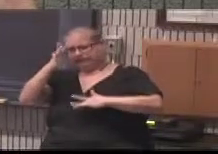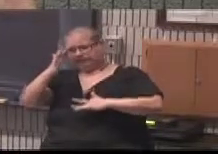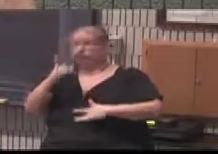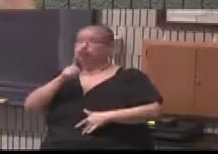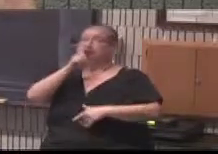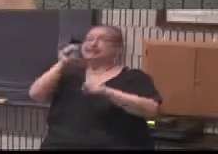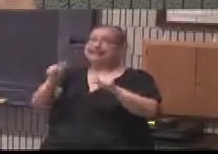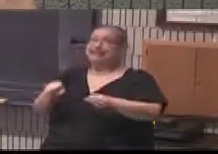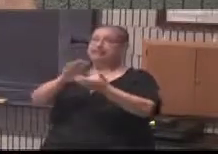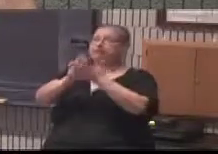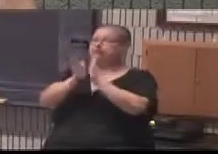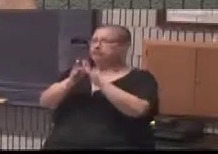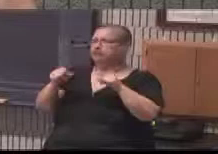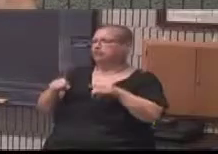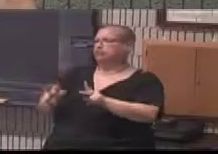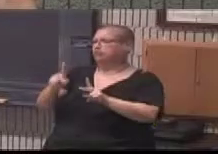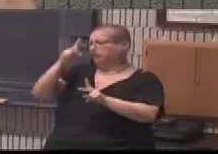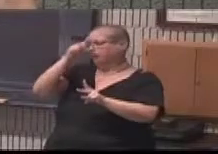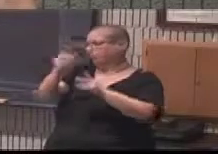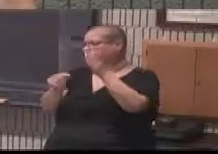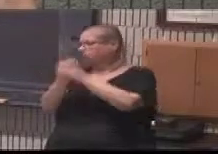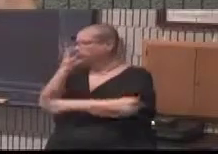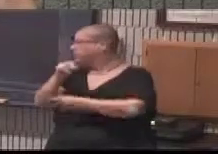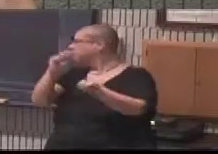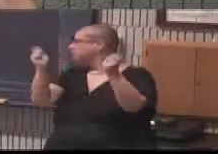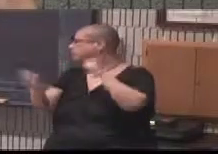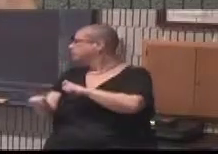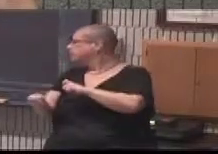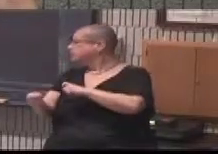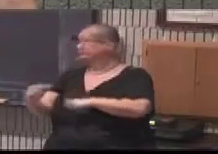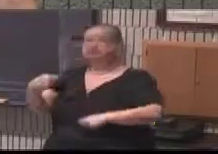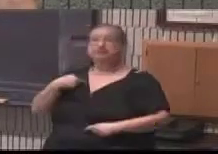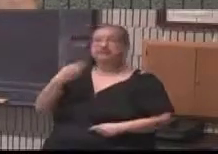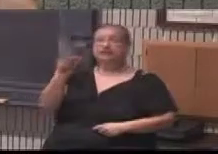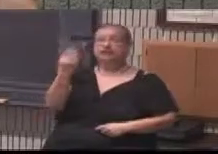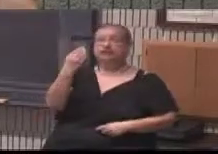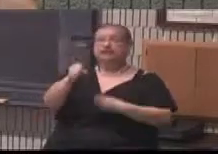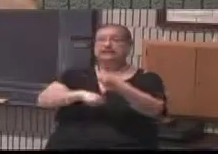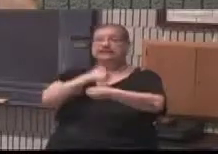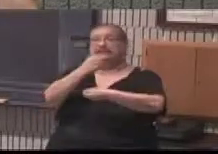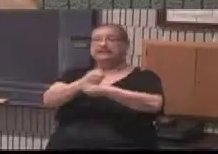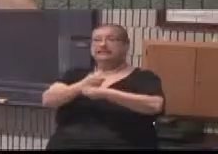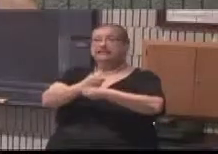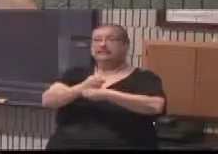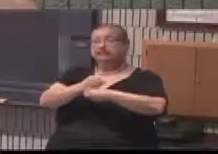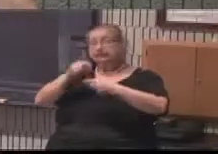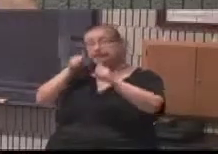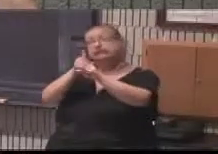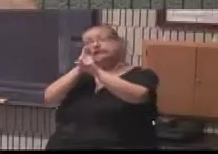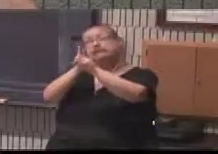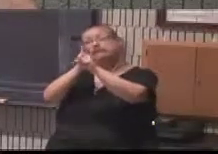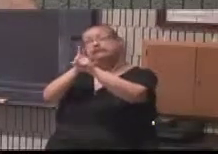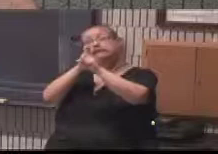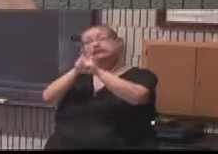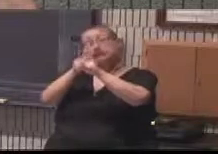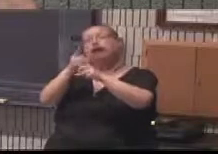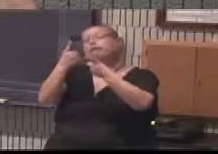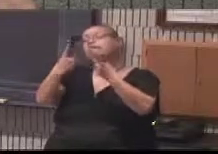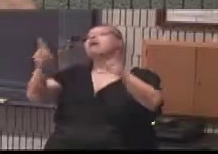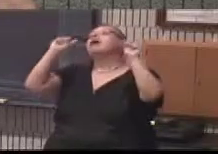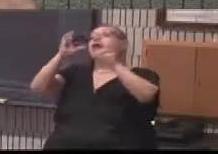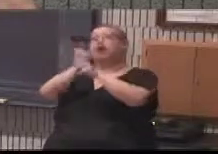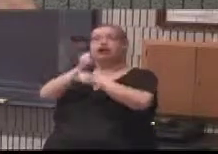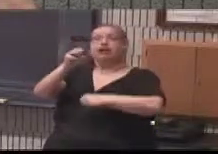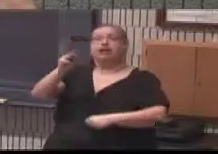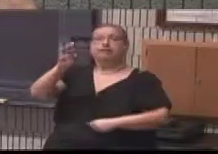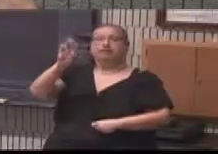for change and growth. I spent 14 years trying to achieve my master's degree in business. I had been